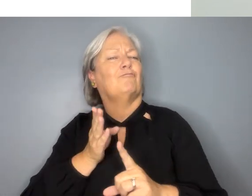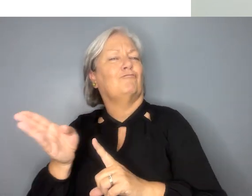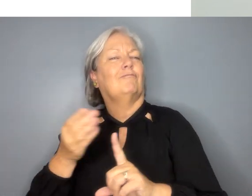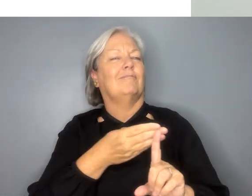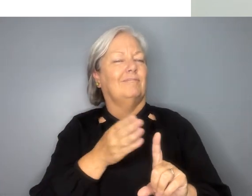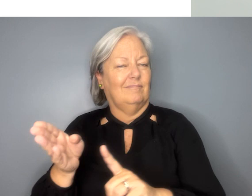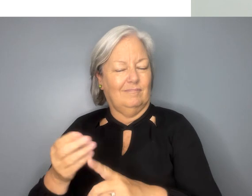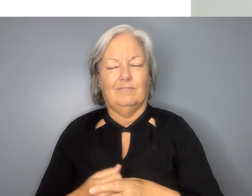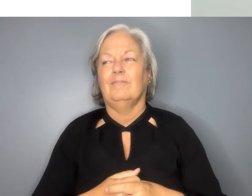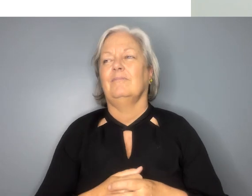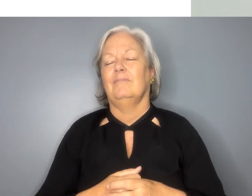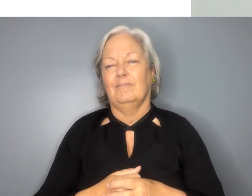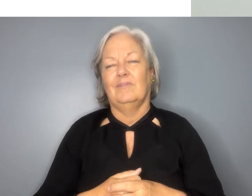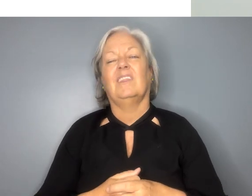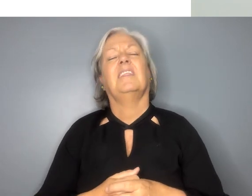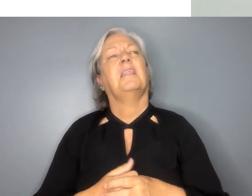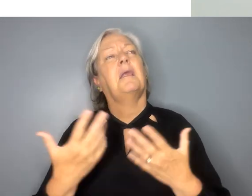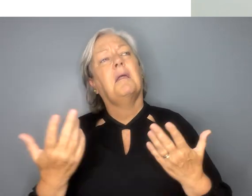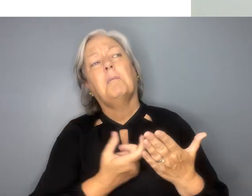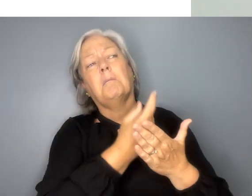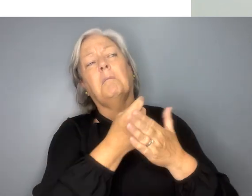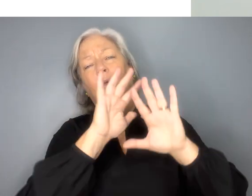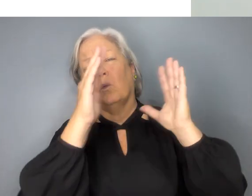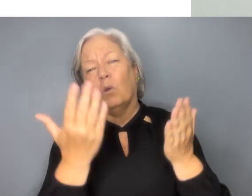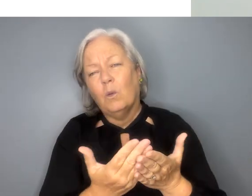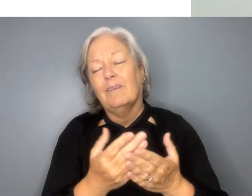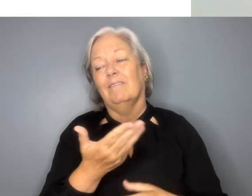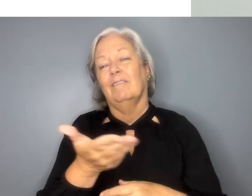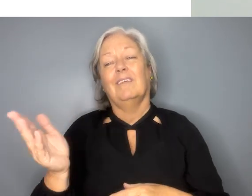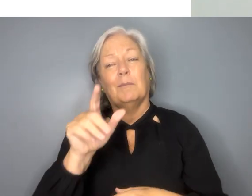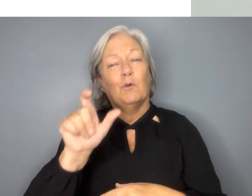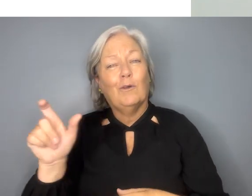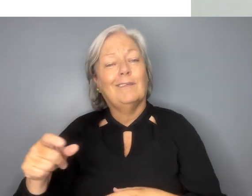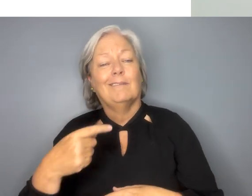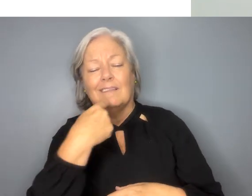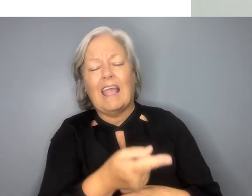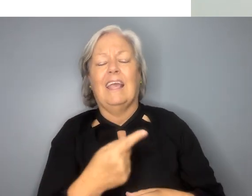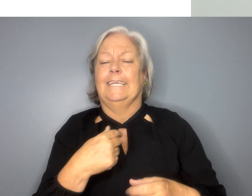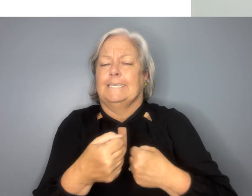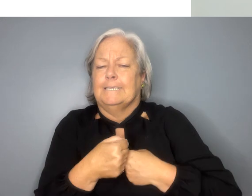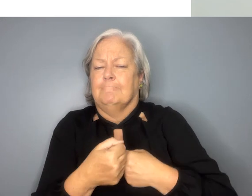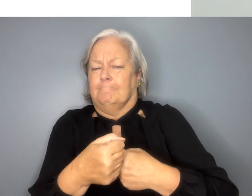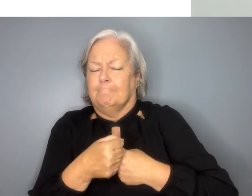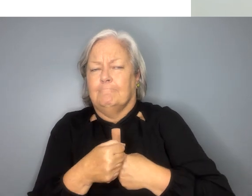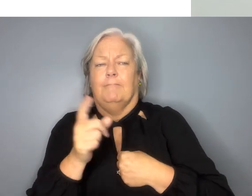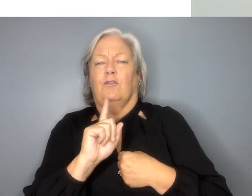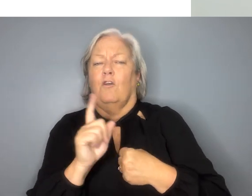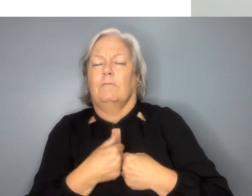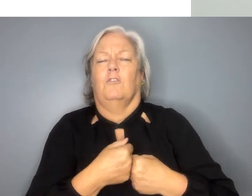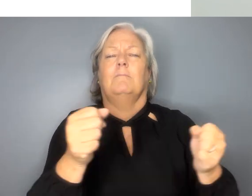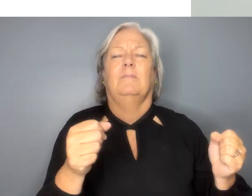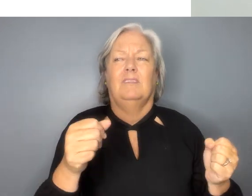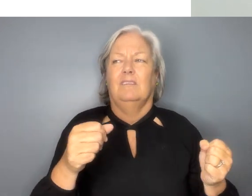orientation. Despite progress in parts of the world in recent years, respondents still indicated high levels of being closeted and